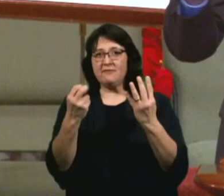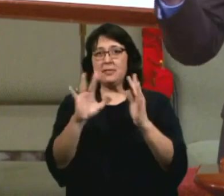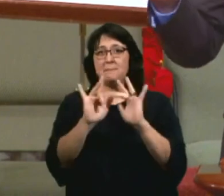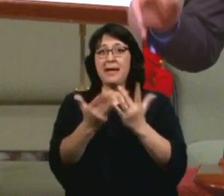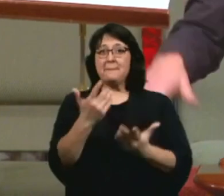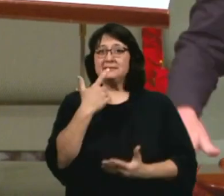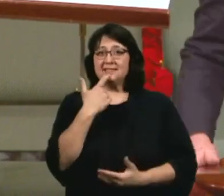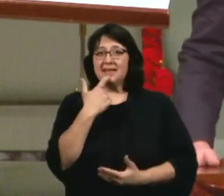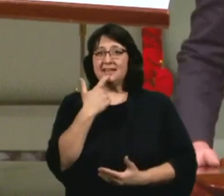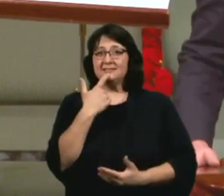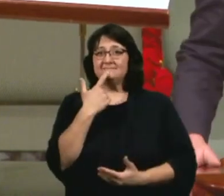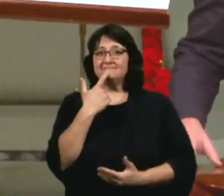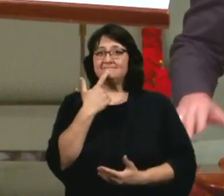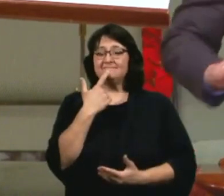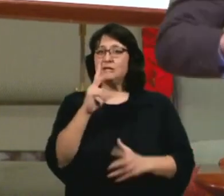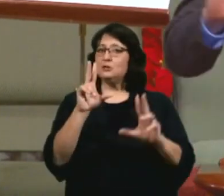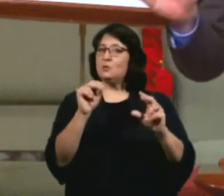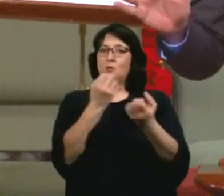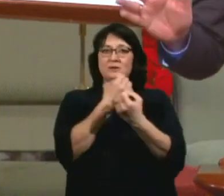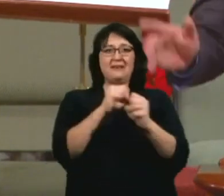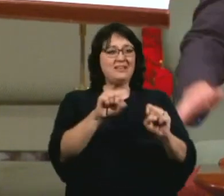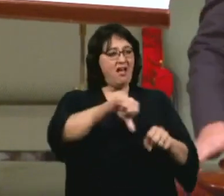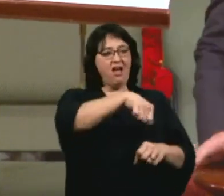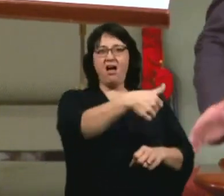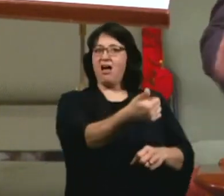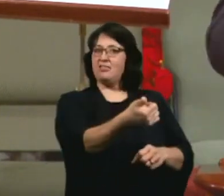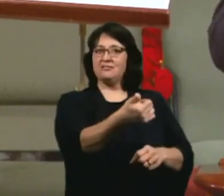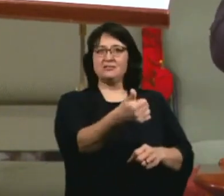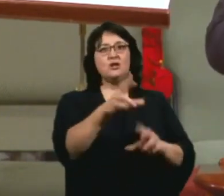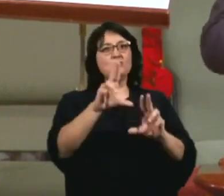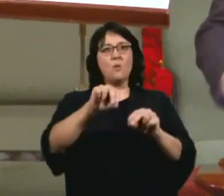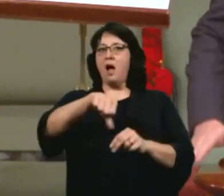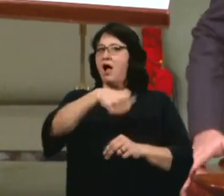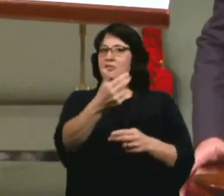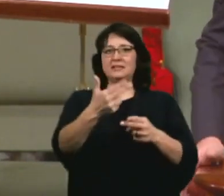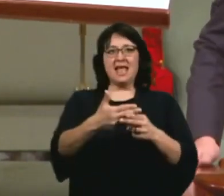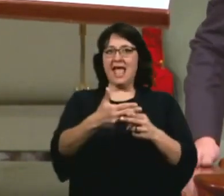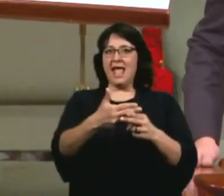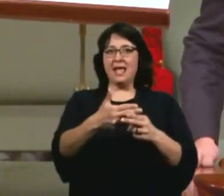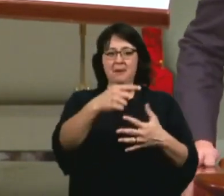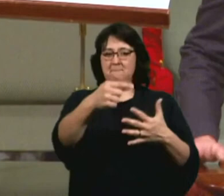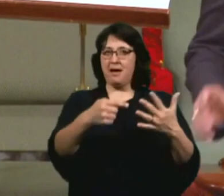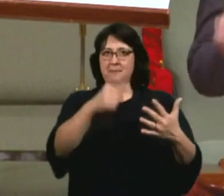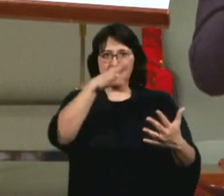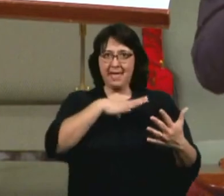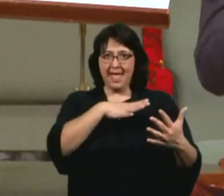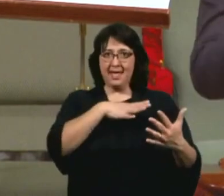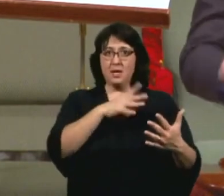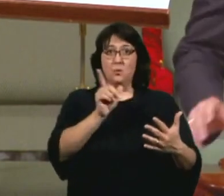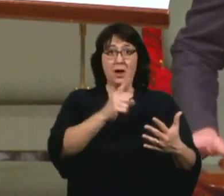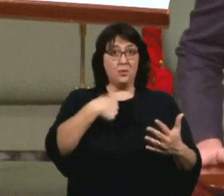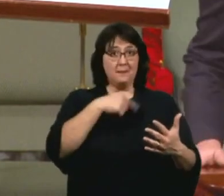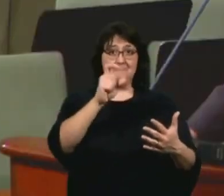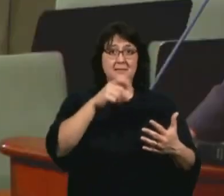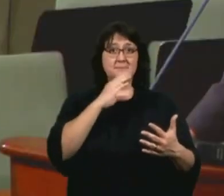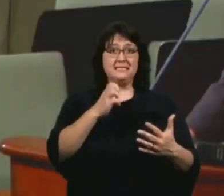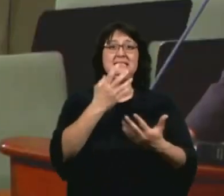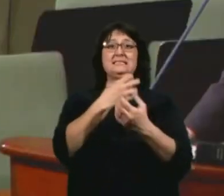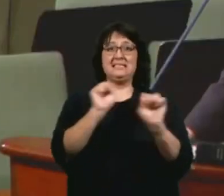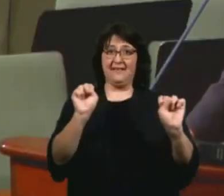neither is there salvation in any others, for there's no other name given among men whereby we must be